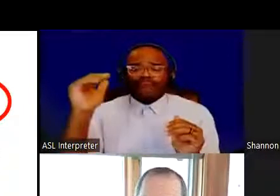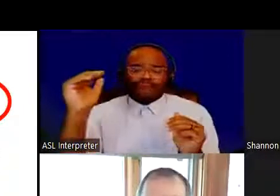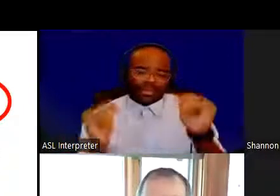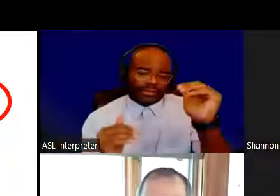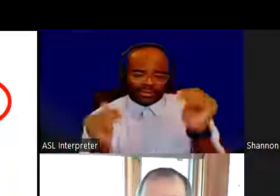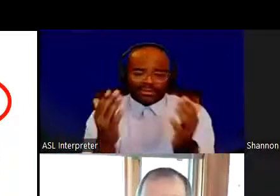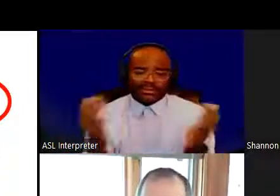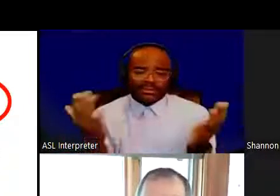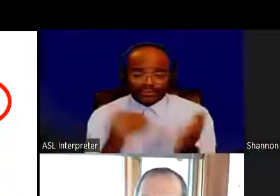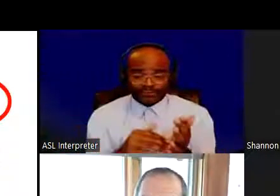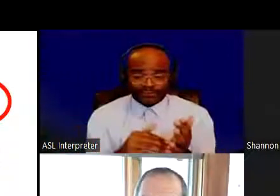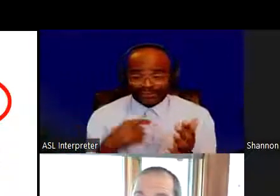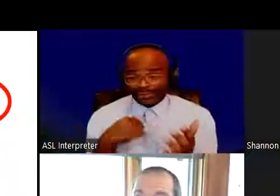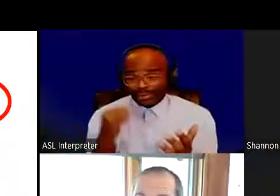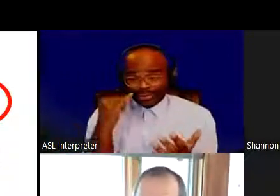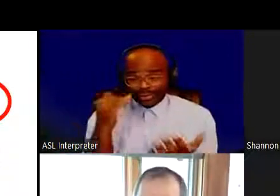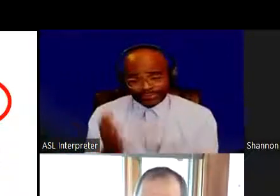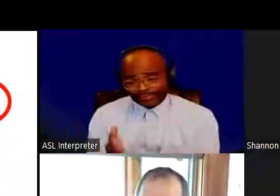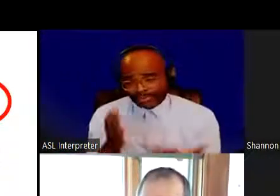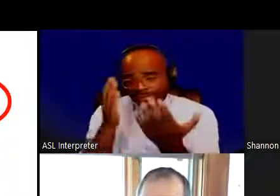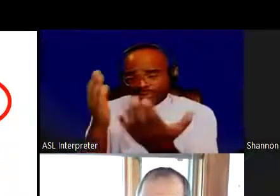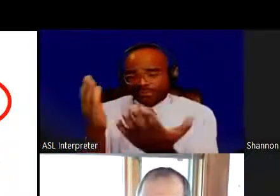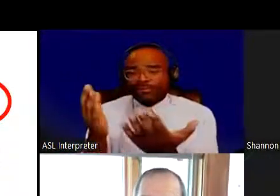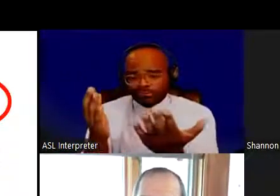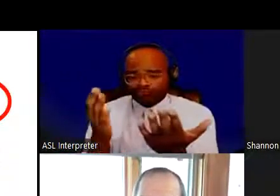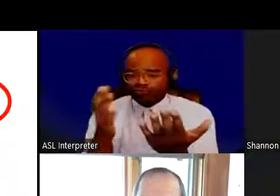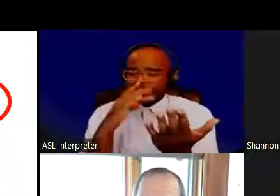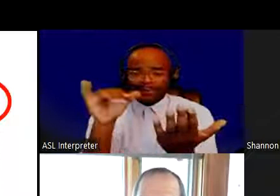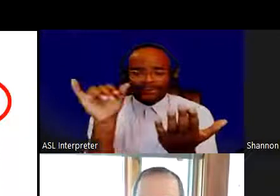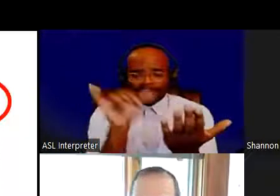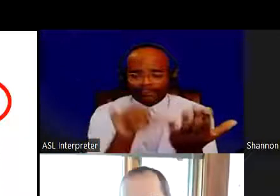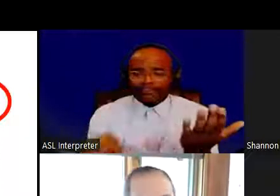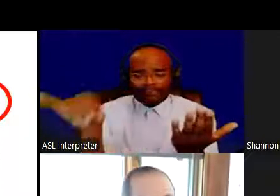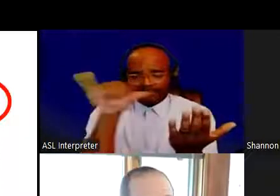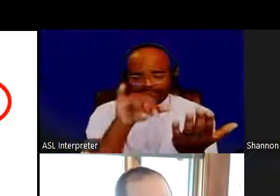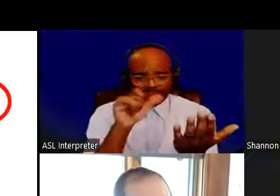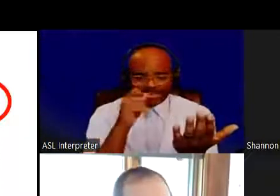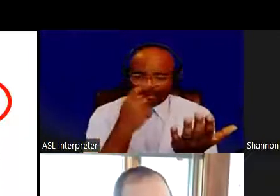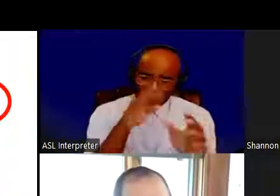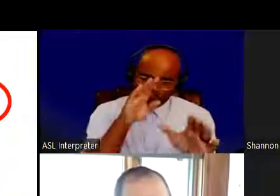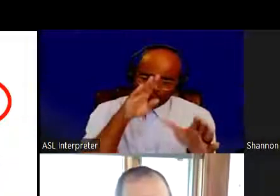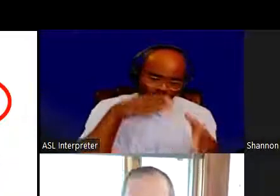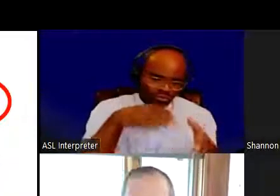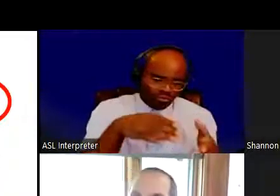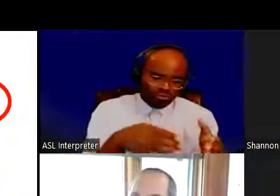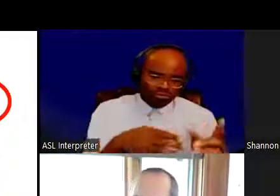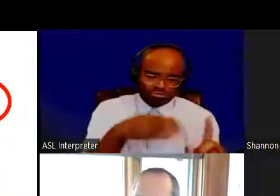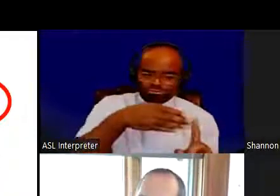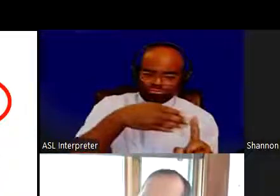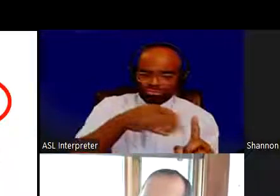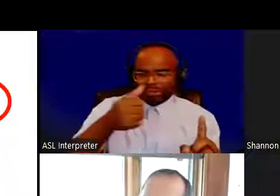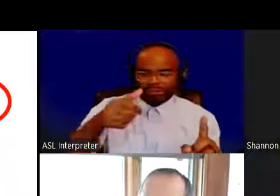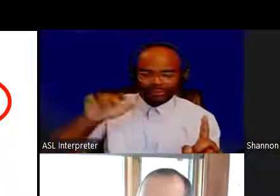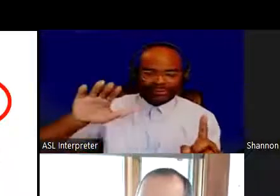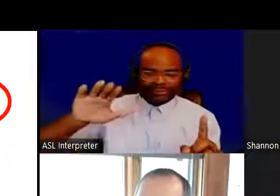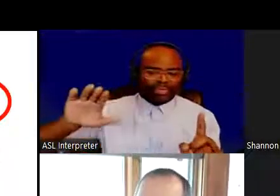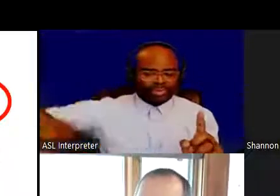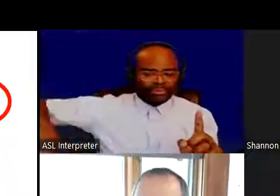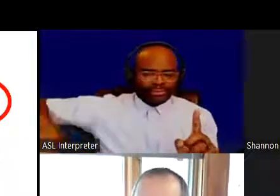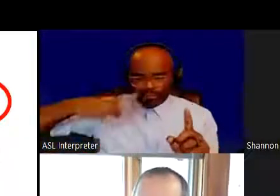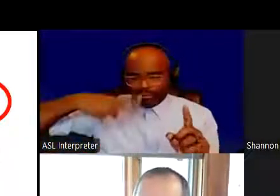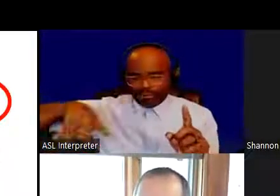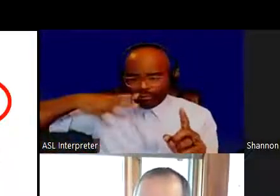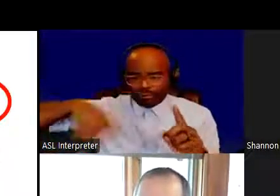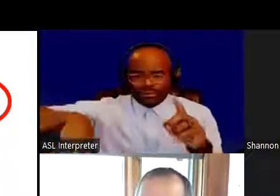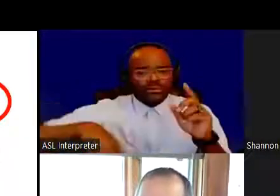and present these ideas on equal footing, so that one idea is not getting buried, like